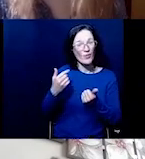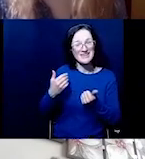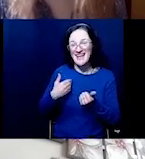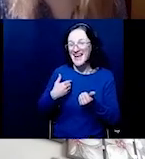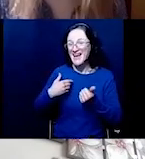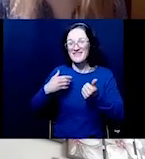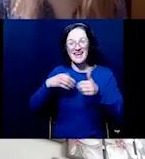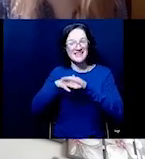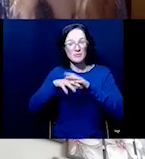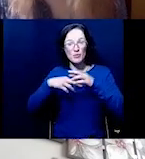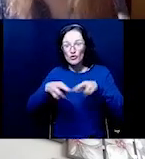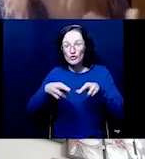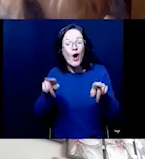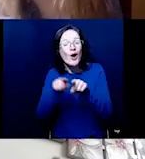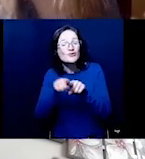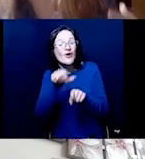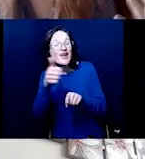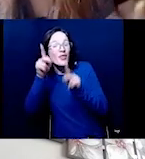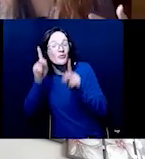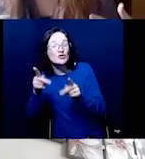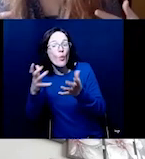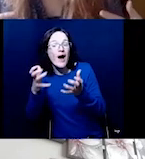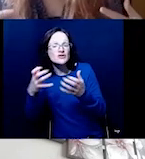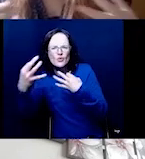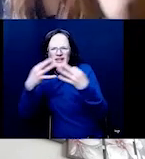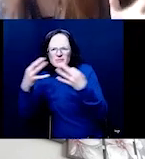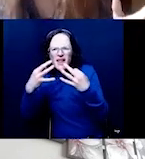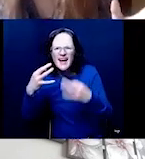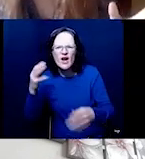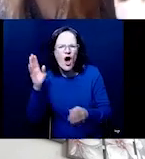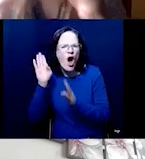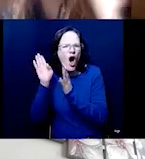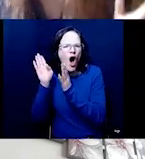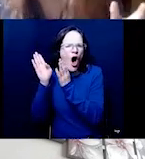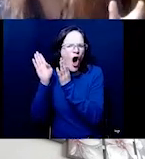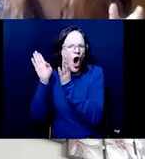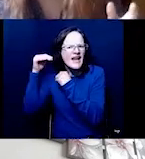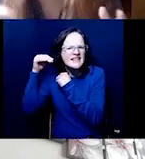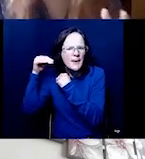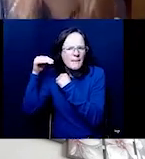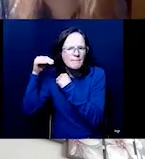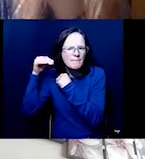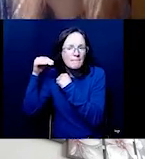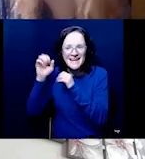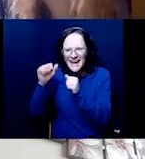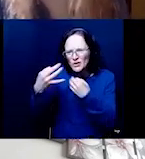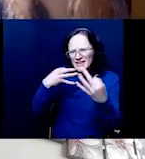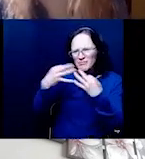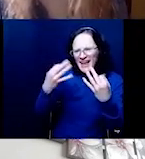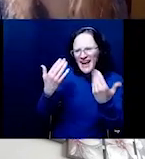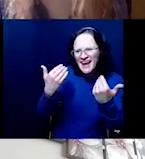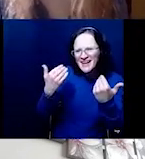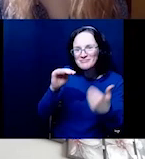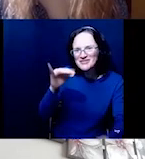So do you want to take the mic? Do you want to write it down? What do you want to do? I think it was